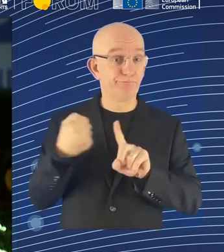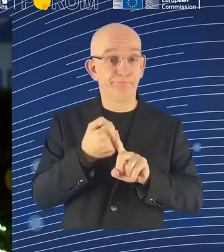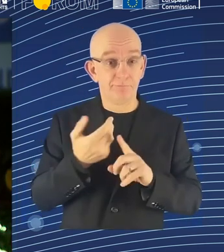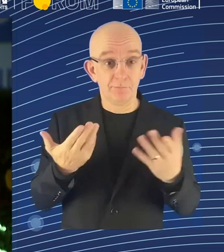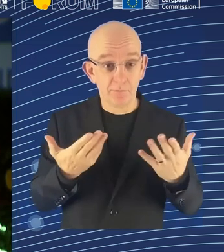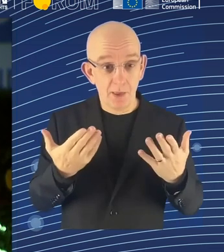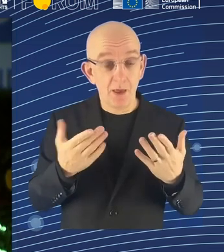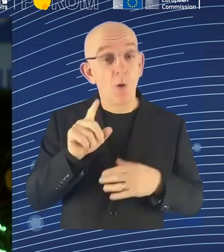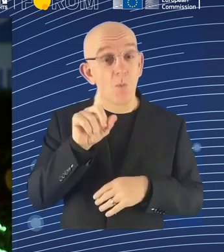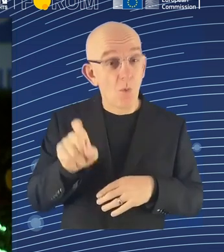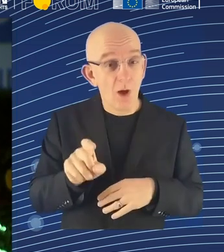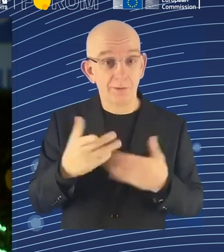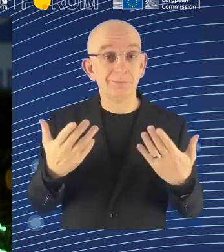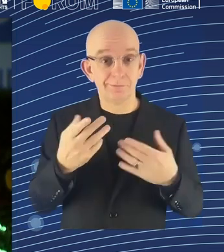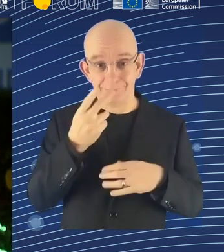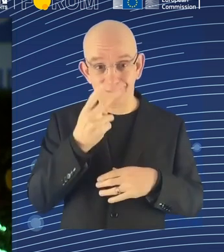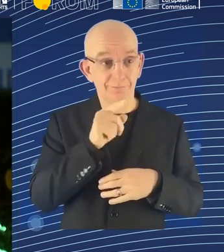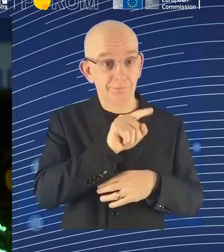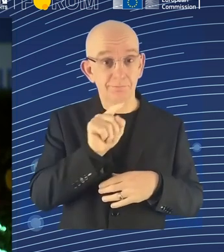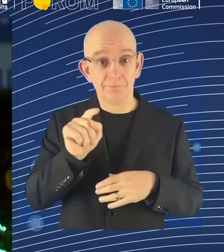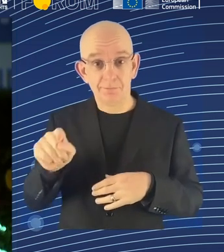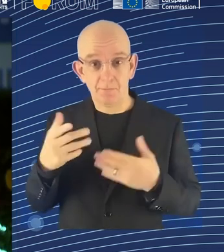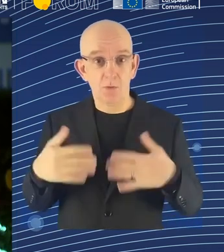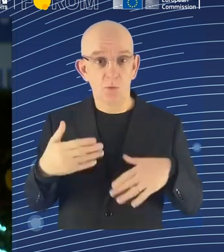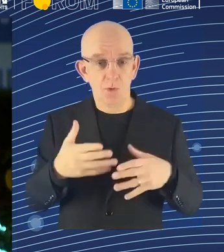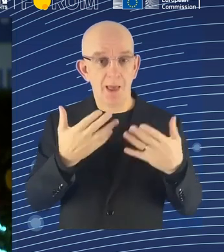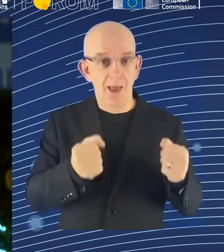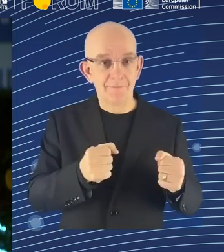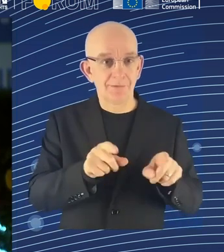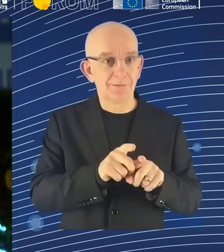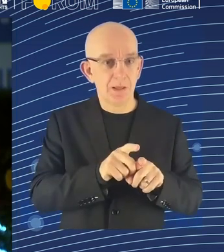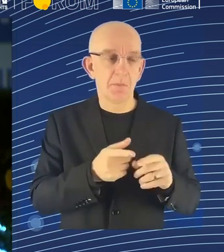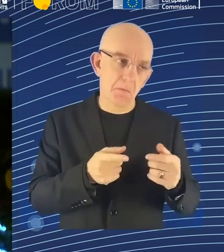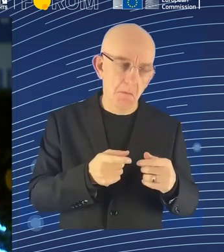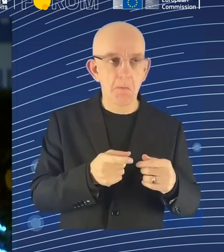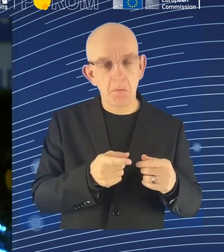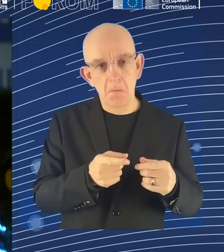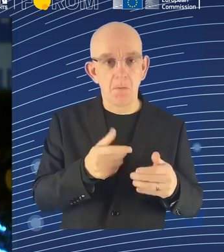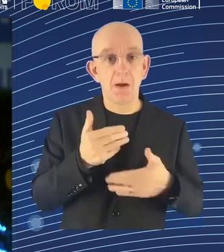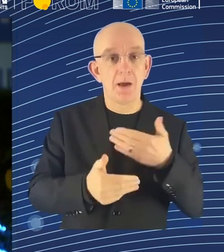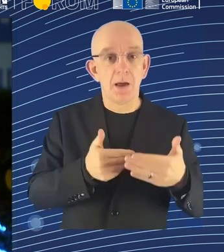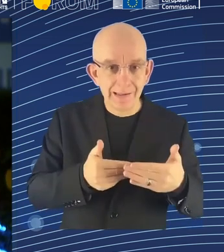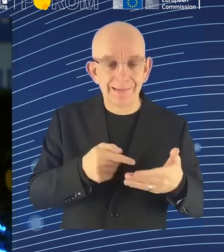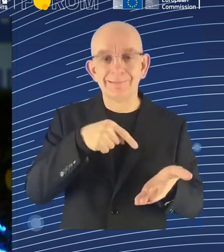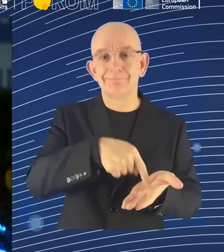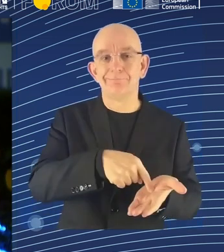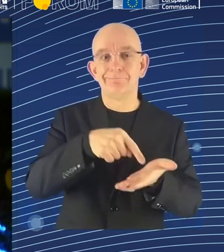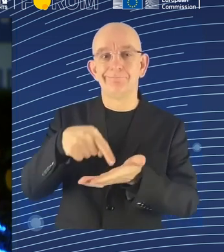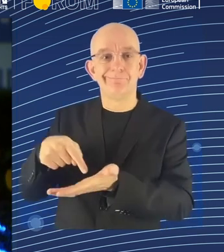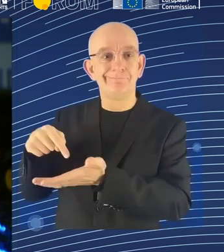the point of view of some applications, perhaps, but not necessarily from the point of view of transformation